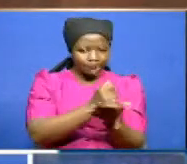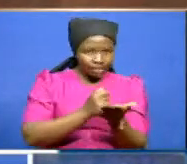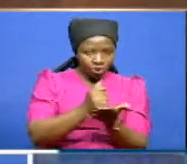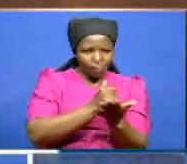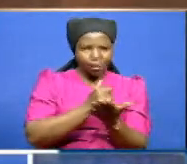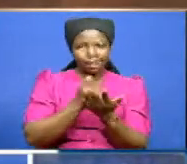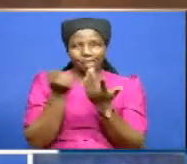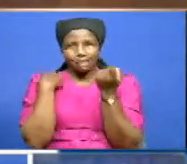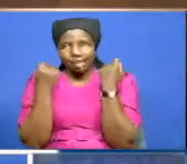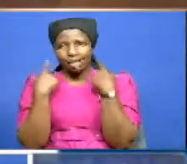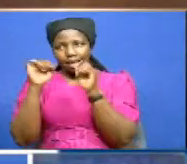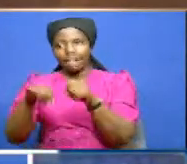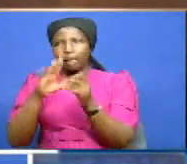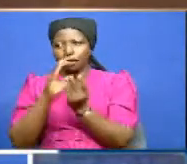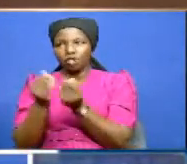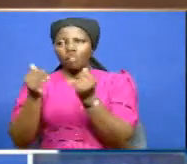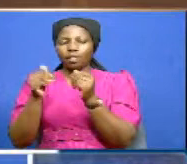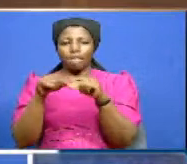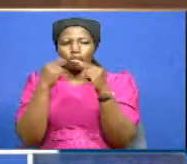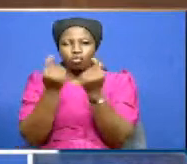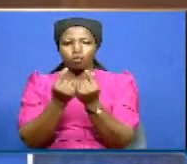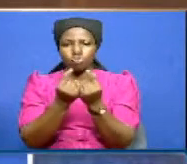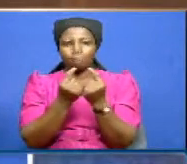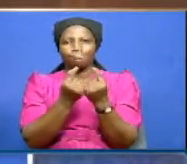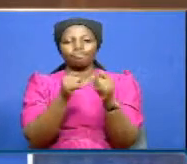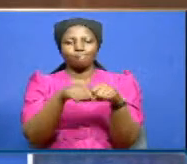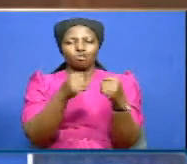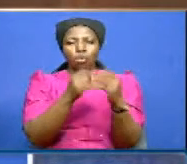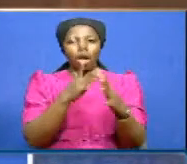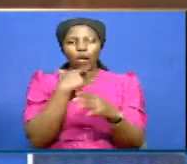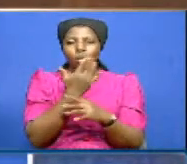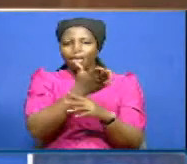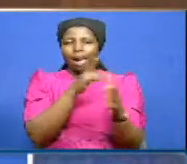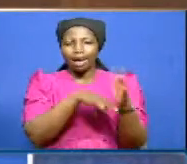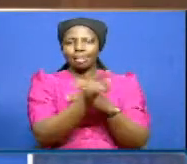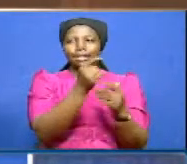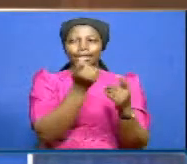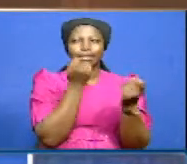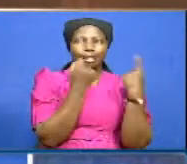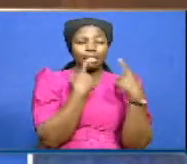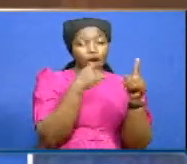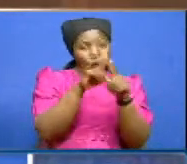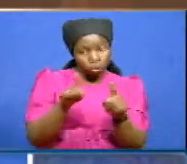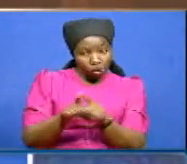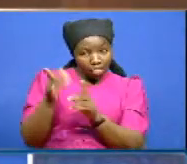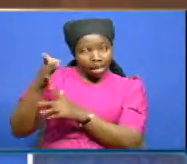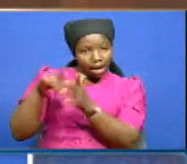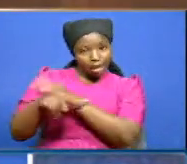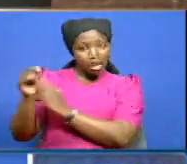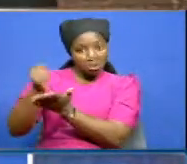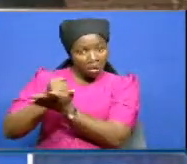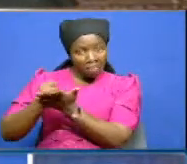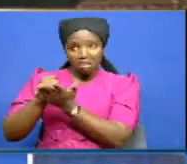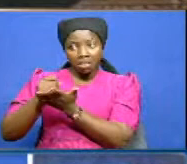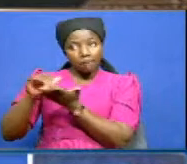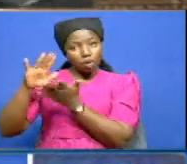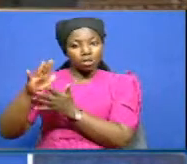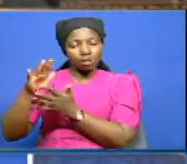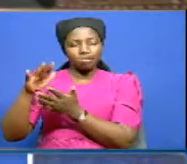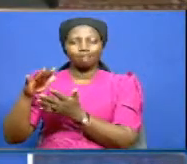addressed. The cartels that exist in tea, they also exist in coffee. Possibly worse in coffee.